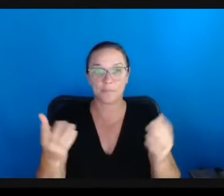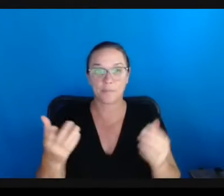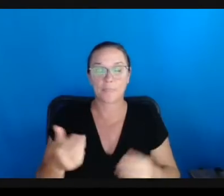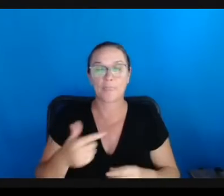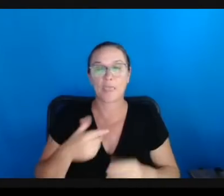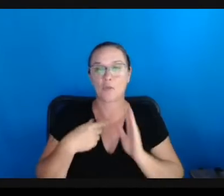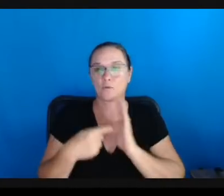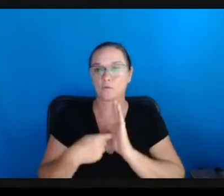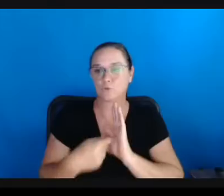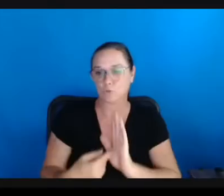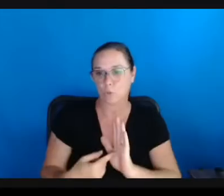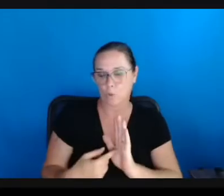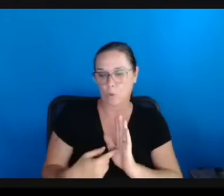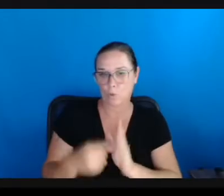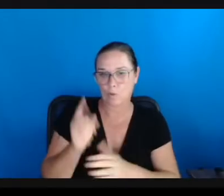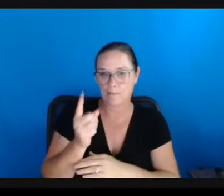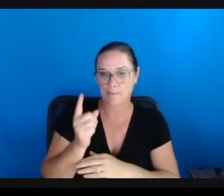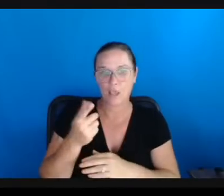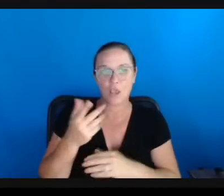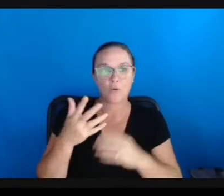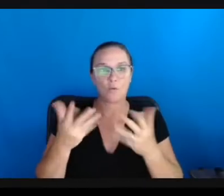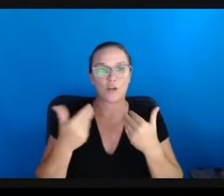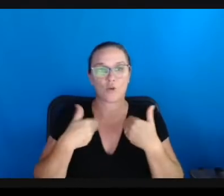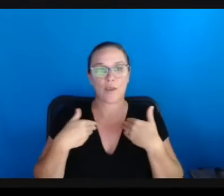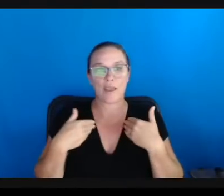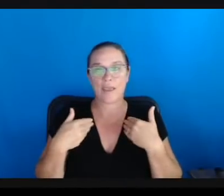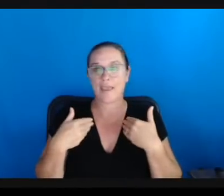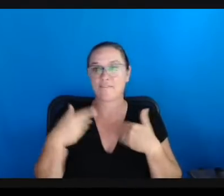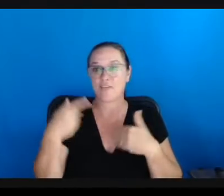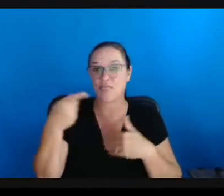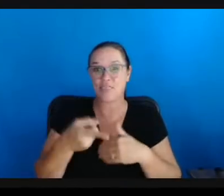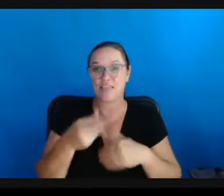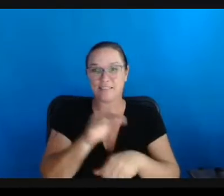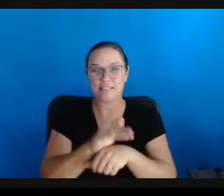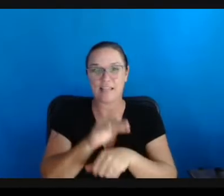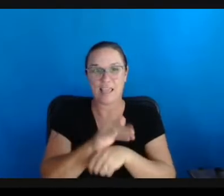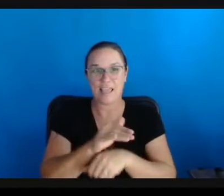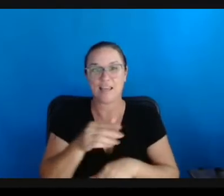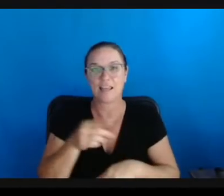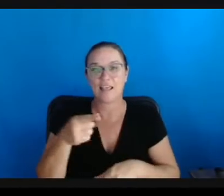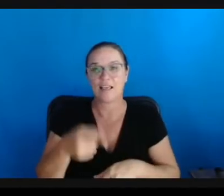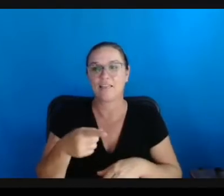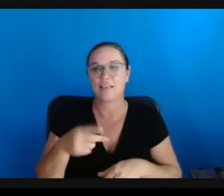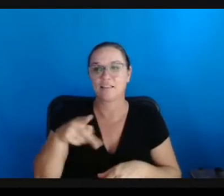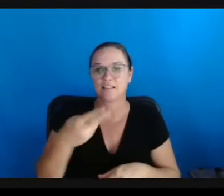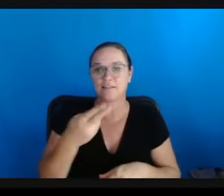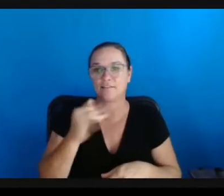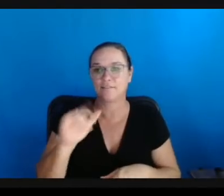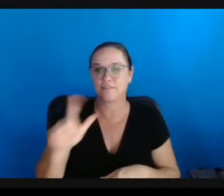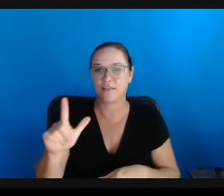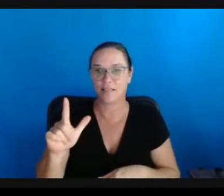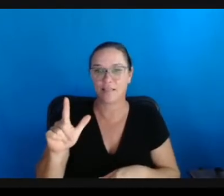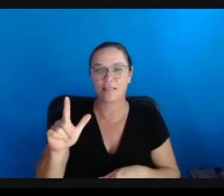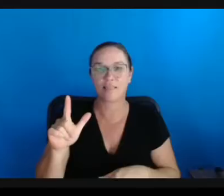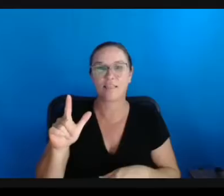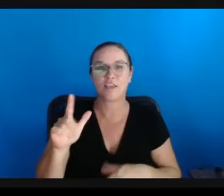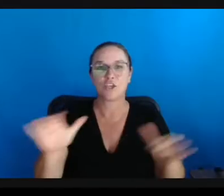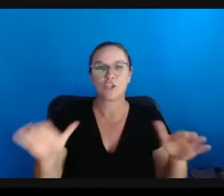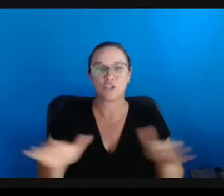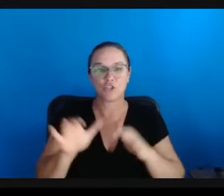second, until we had this night right here, and that is our Philip Ong, and doing